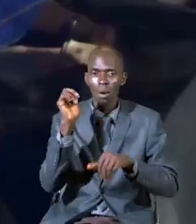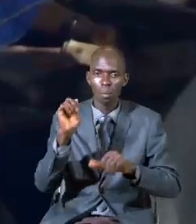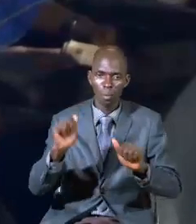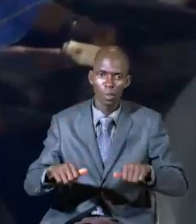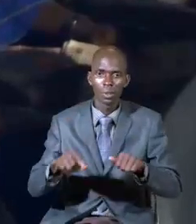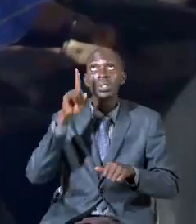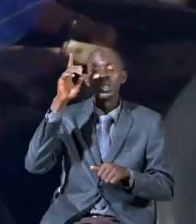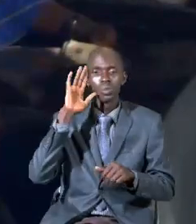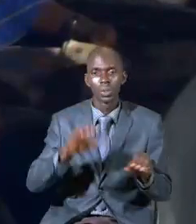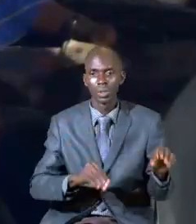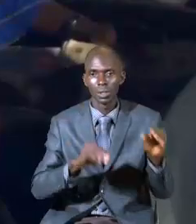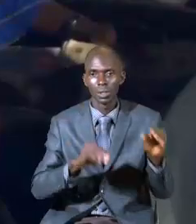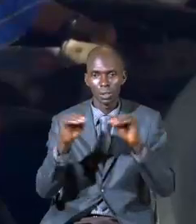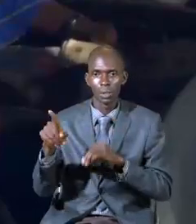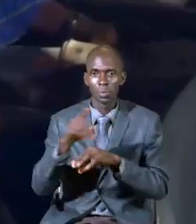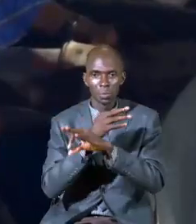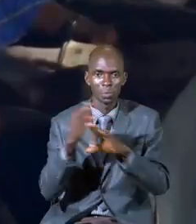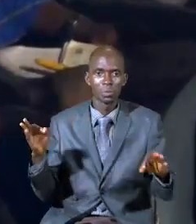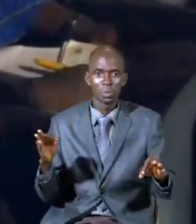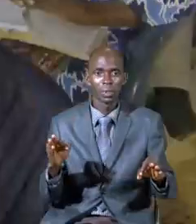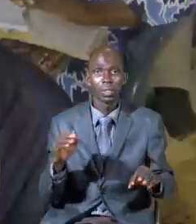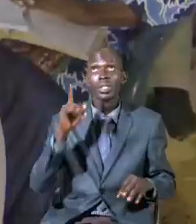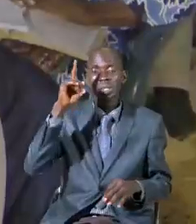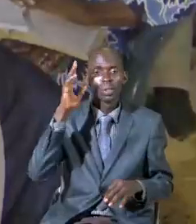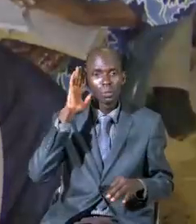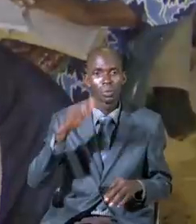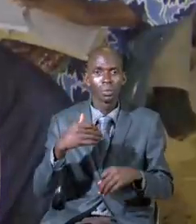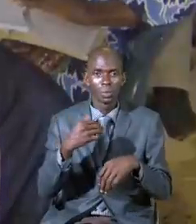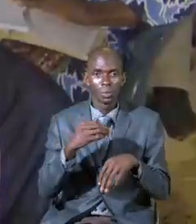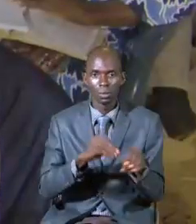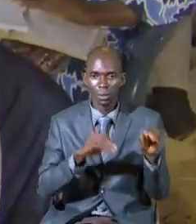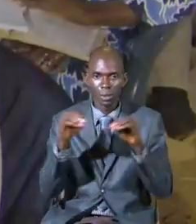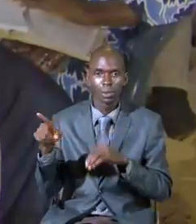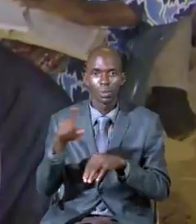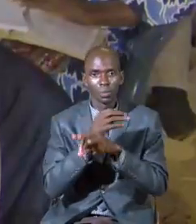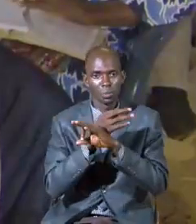free. I said it will set you free.